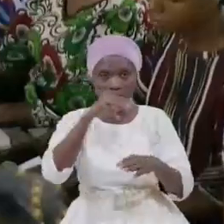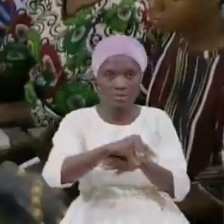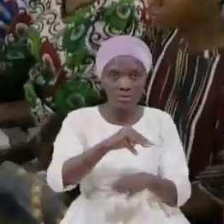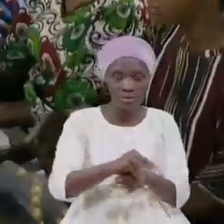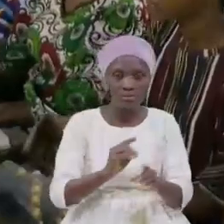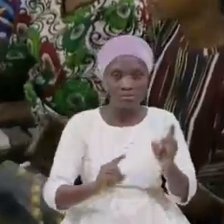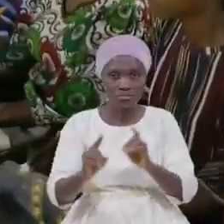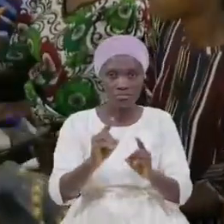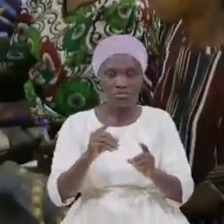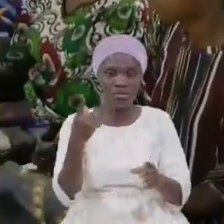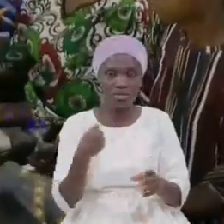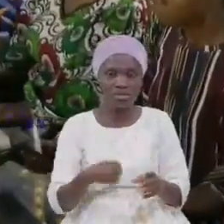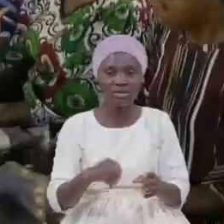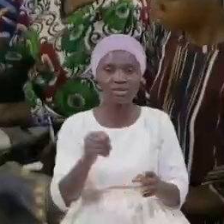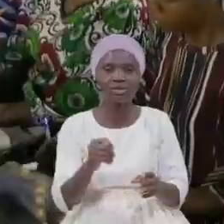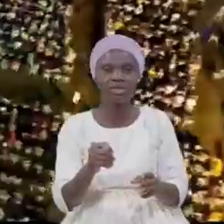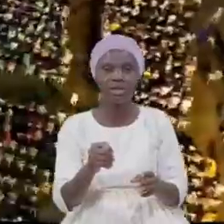immeasurable and the